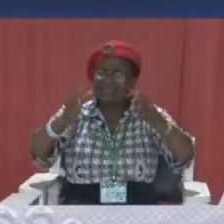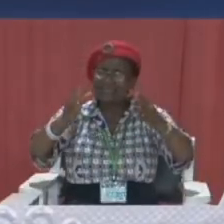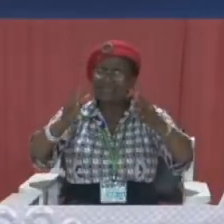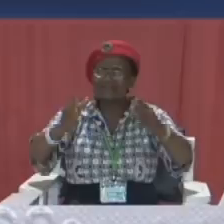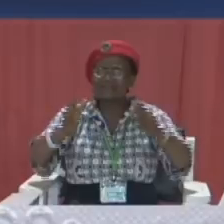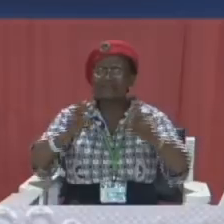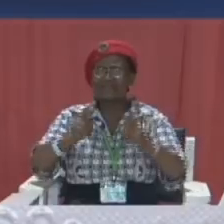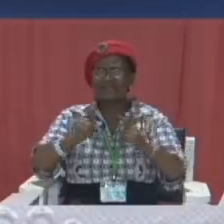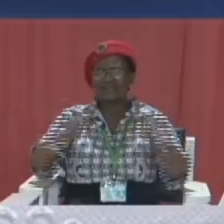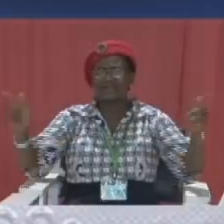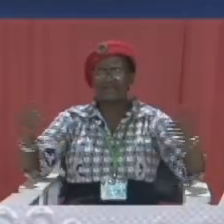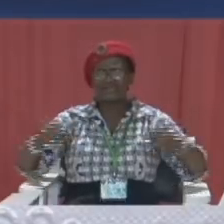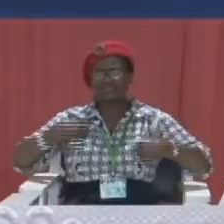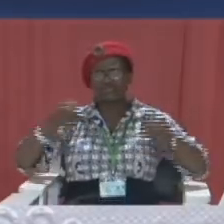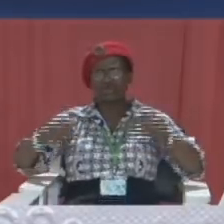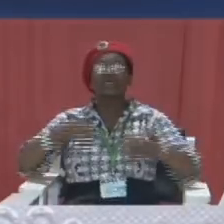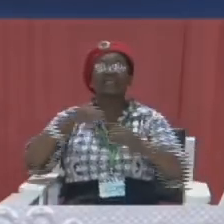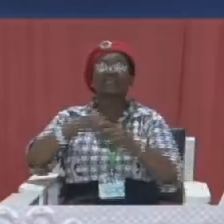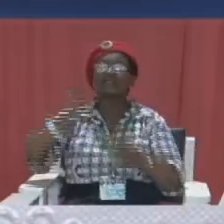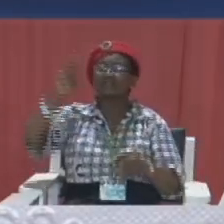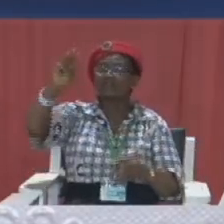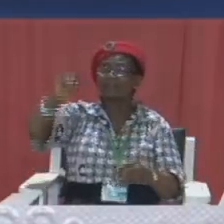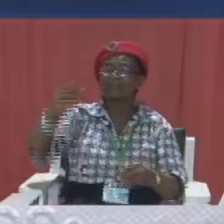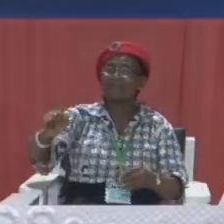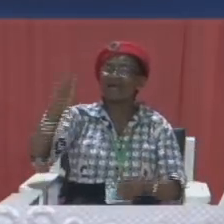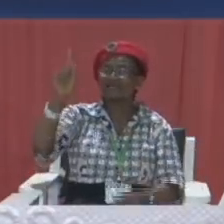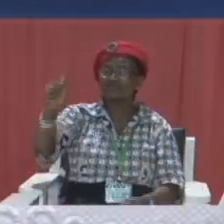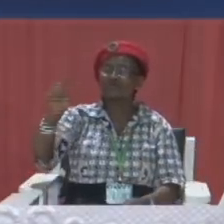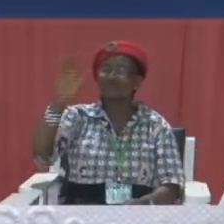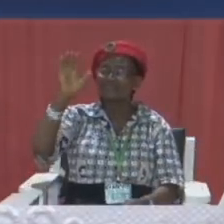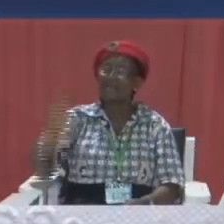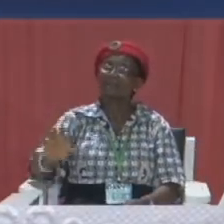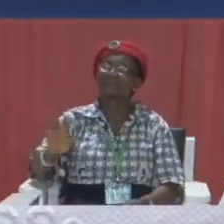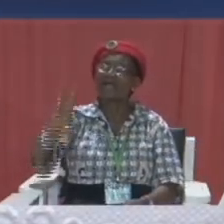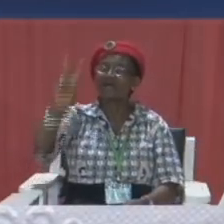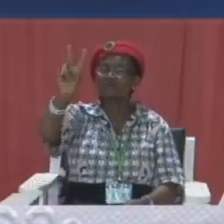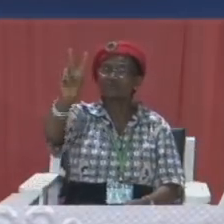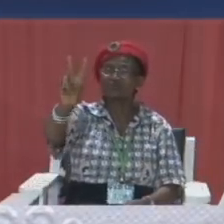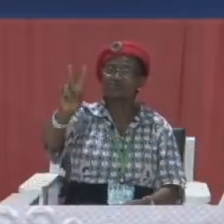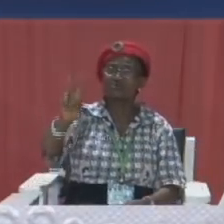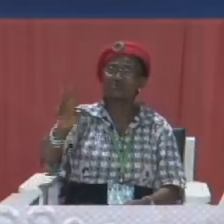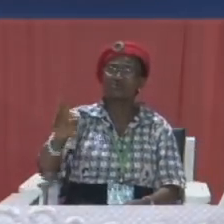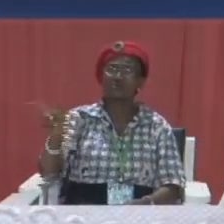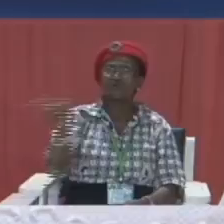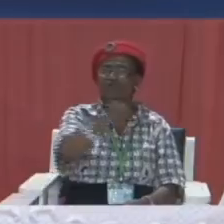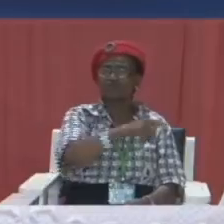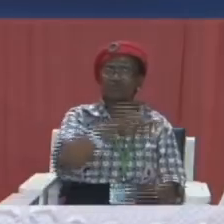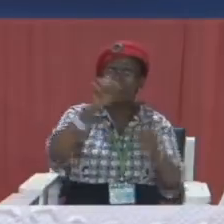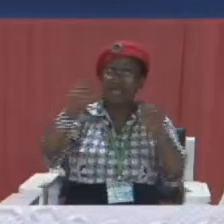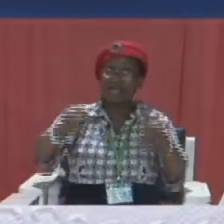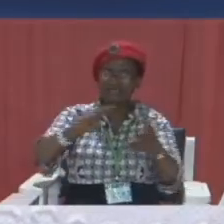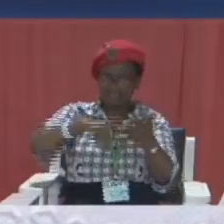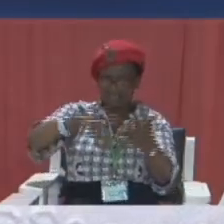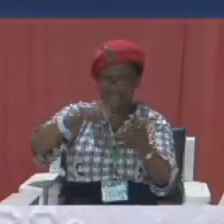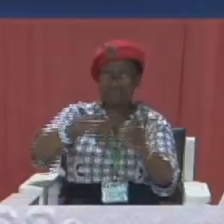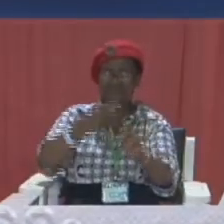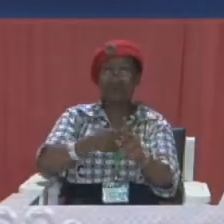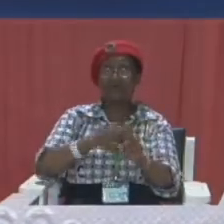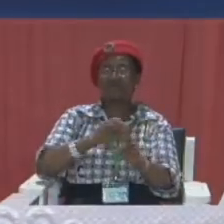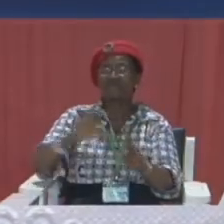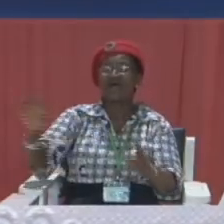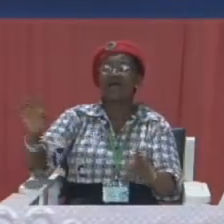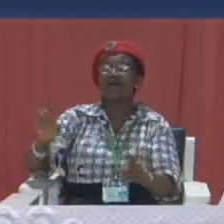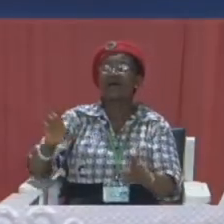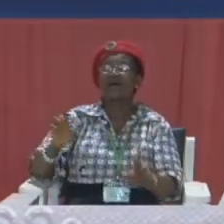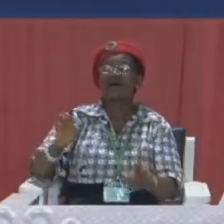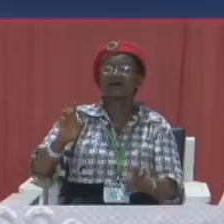tayo. In Matthew chapter 2, Matthew ori ikeji, you can read it from verse 1 to 10. Eleka lati ese kini